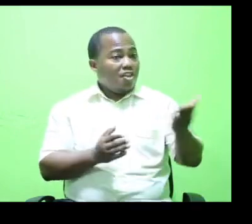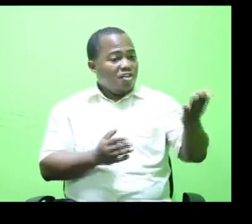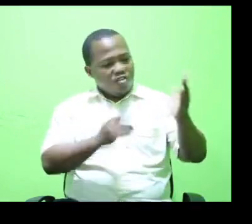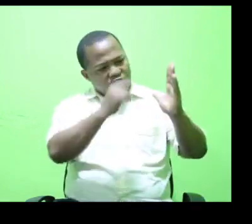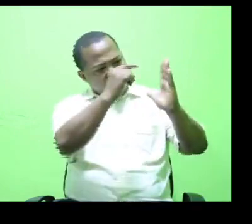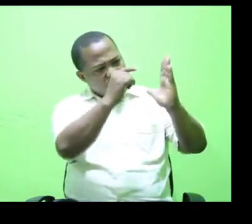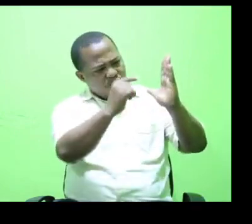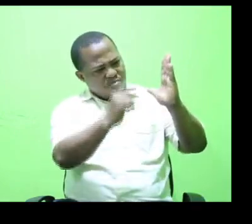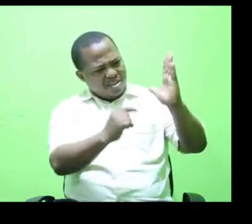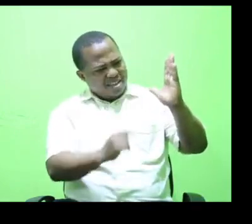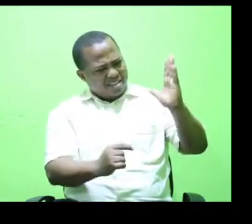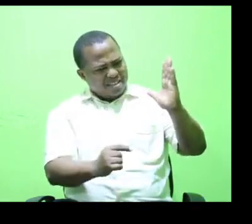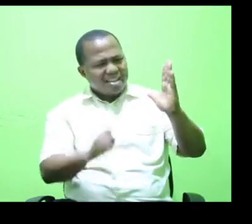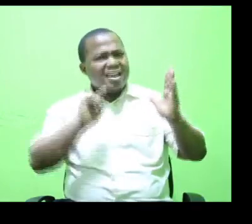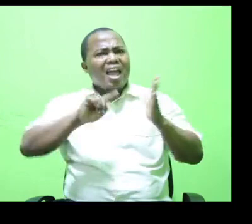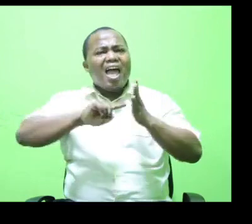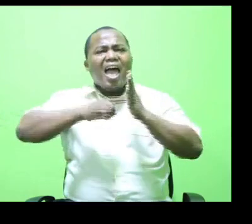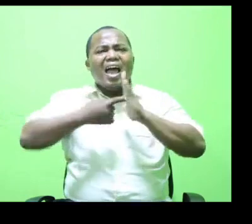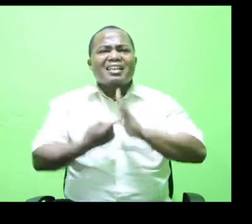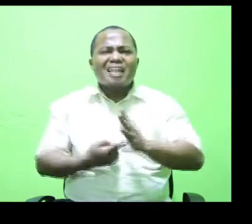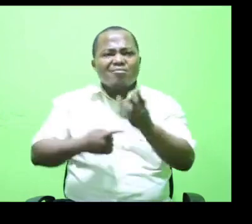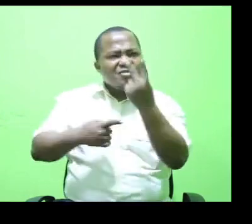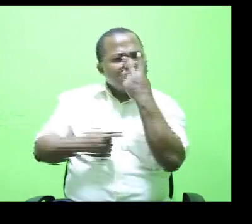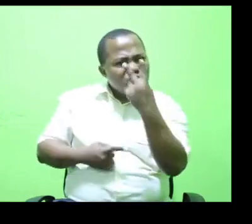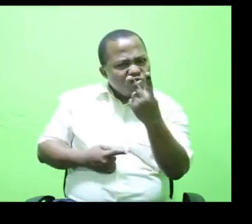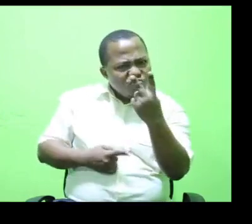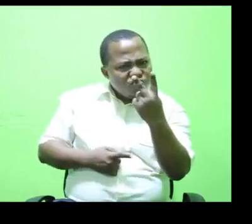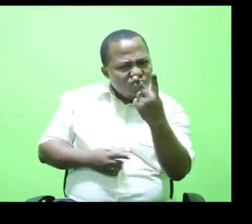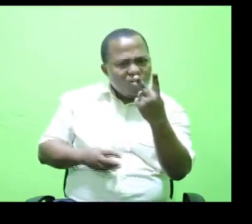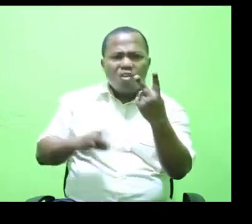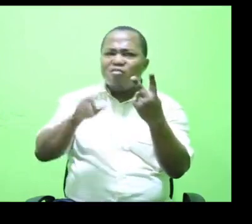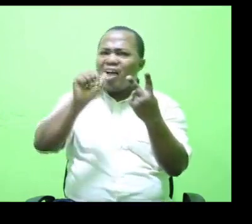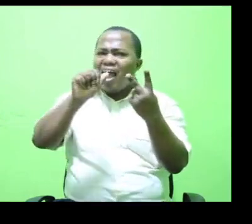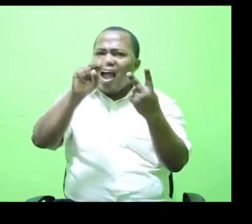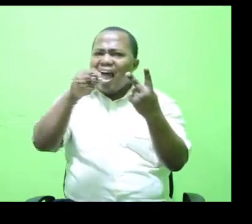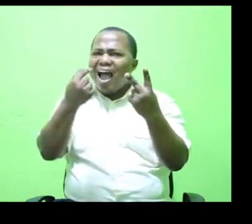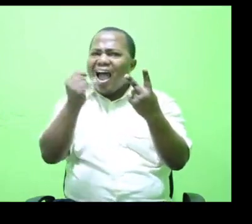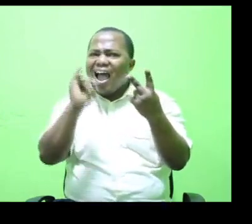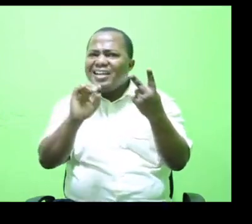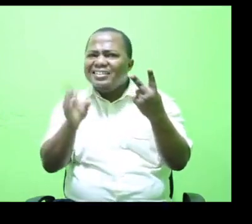Can you mention two examples of antigens?